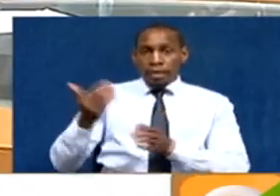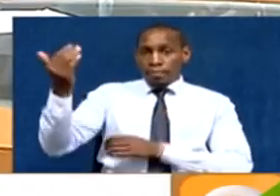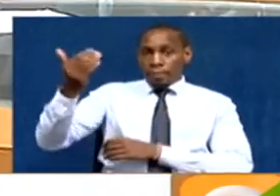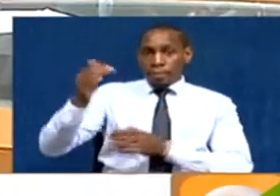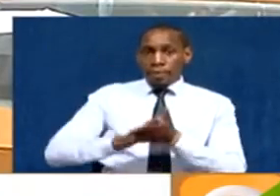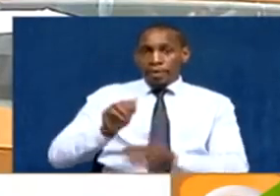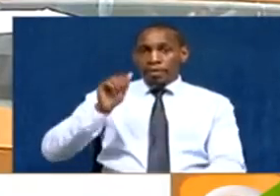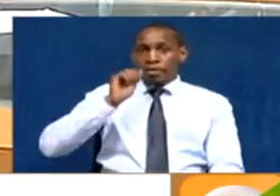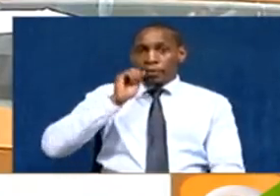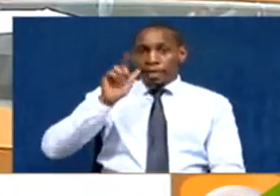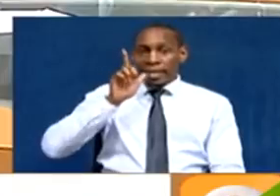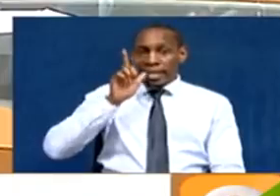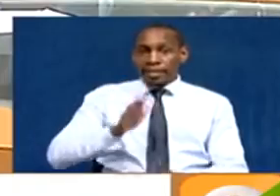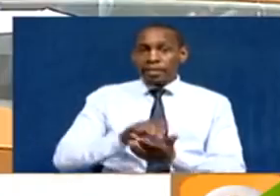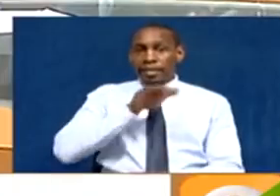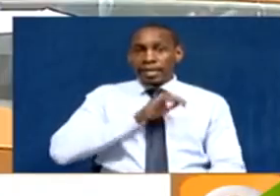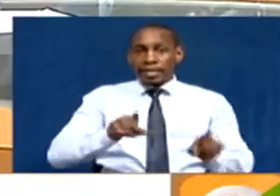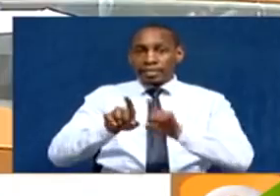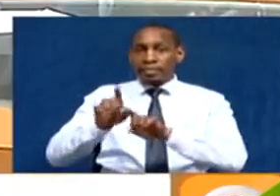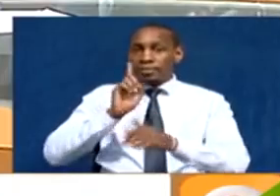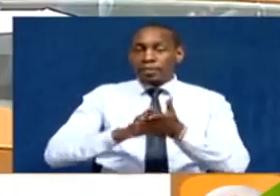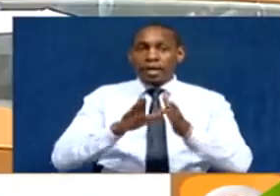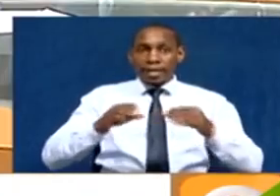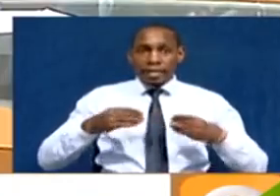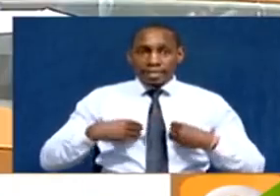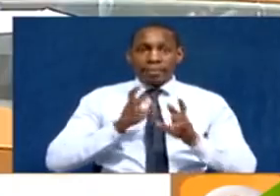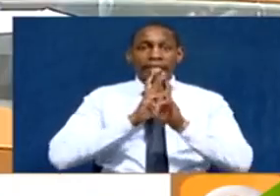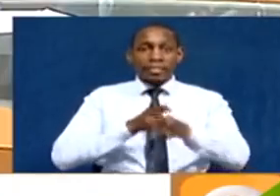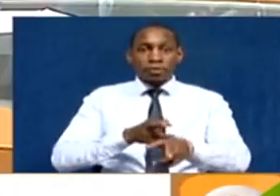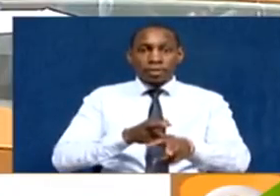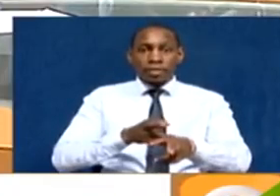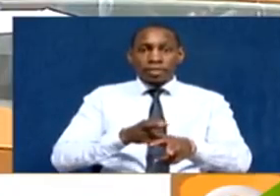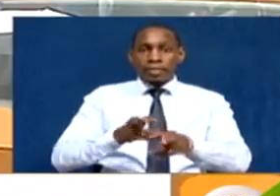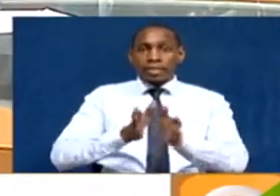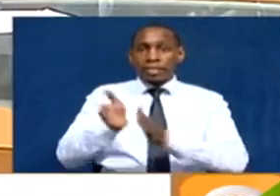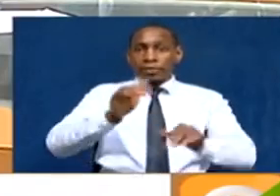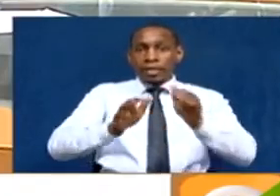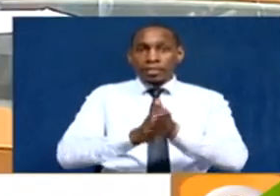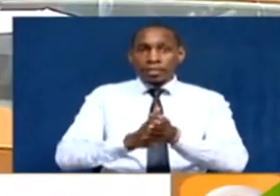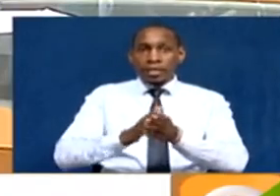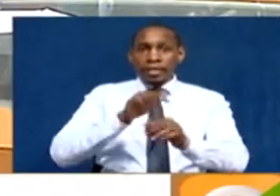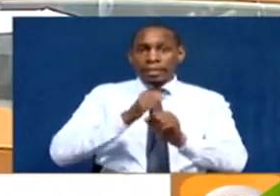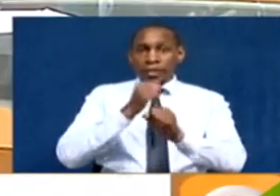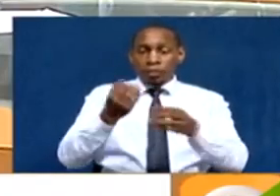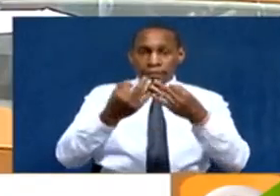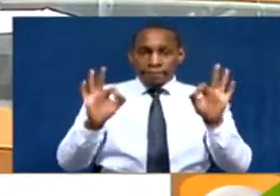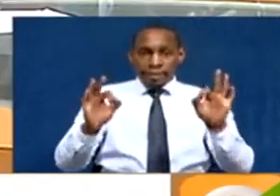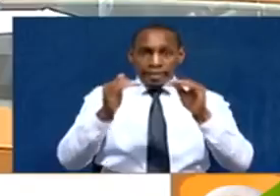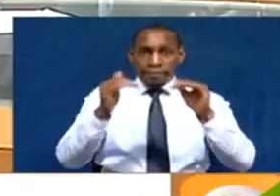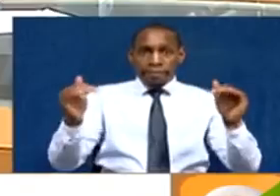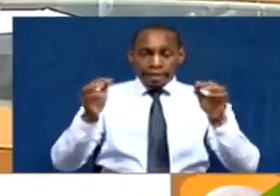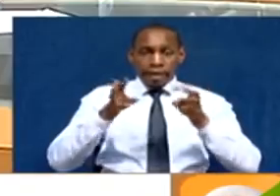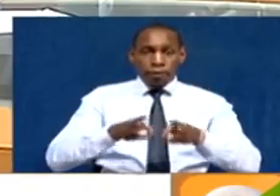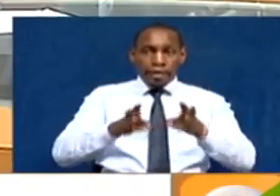at Chatham House in London, Odinga also said he will accept the outcome of the August elections if conducted in a free and